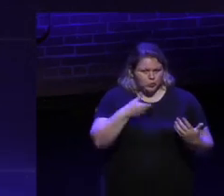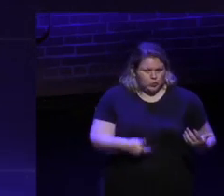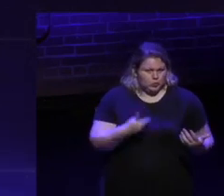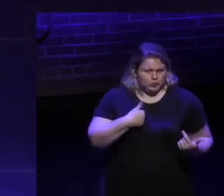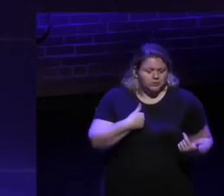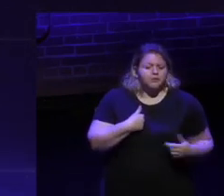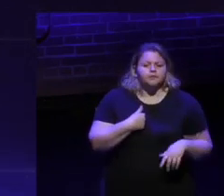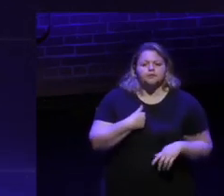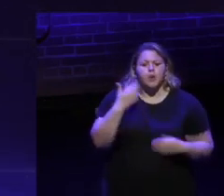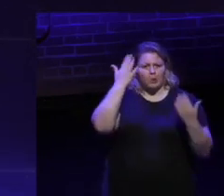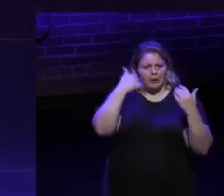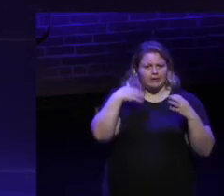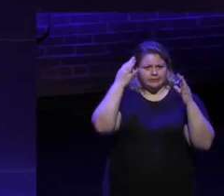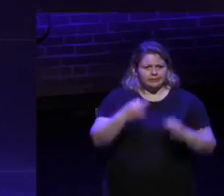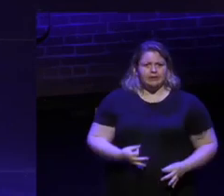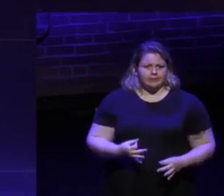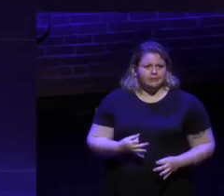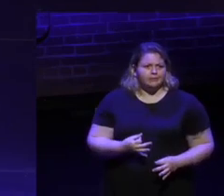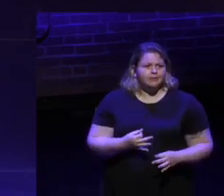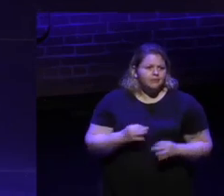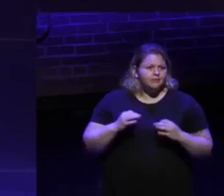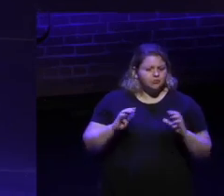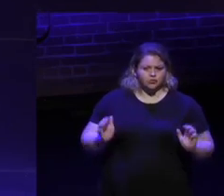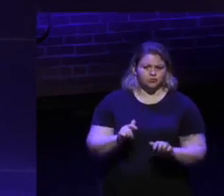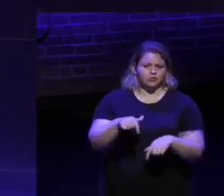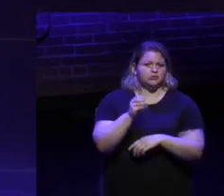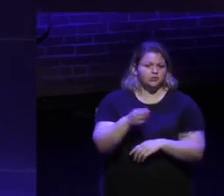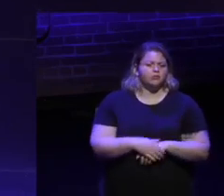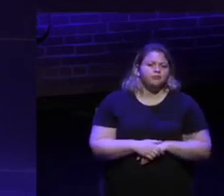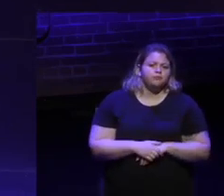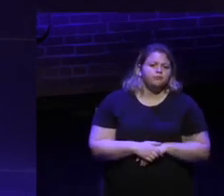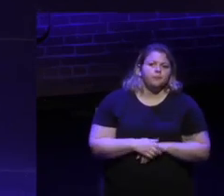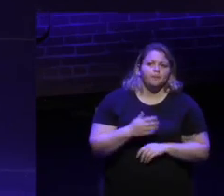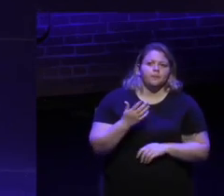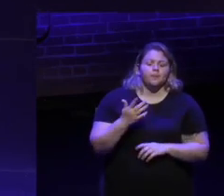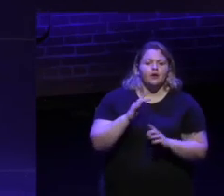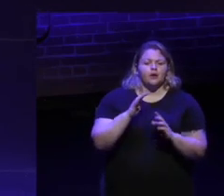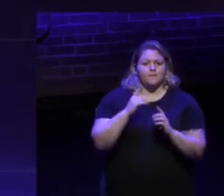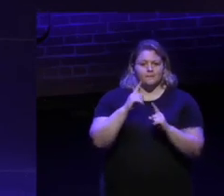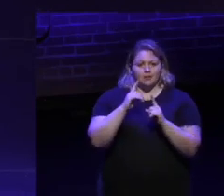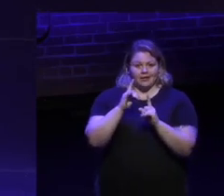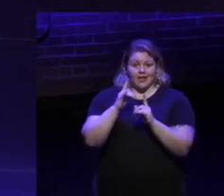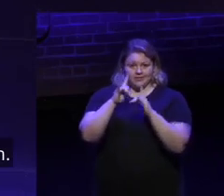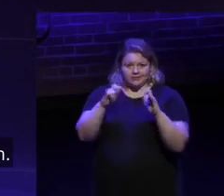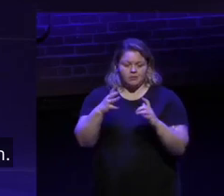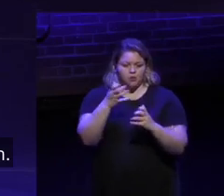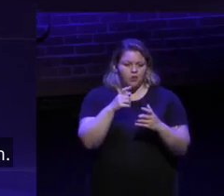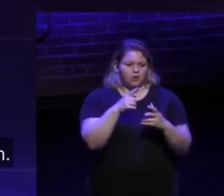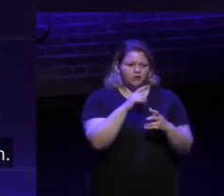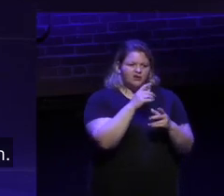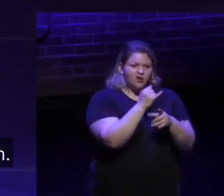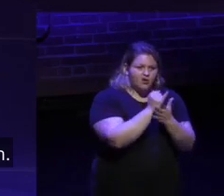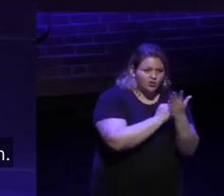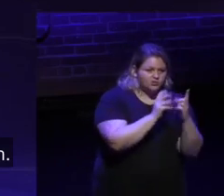am, why I do this work in 3 minutes. But I do want to specifically tie it to arts and culture, programming and arts and